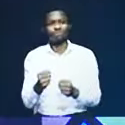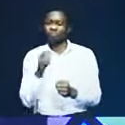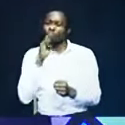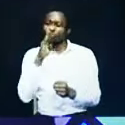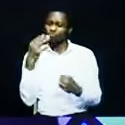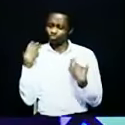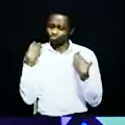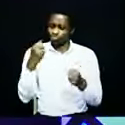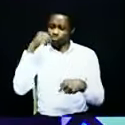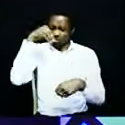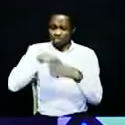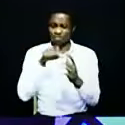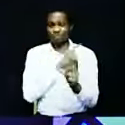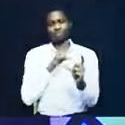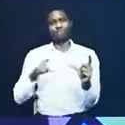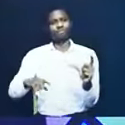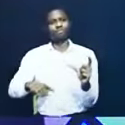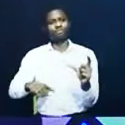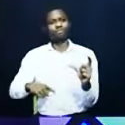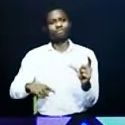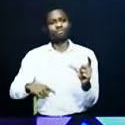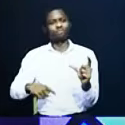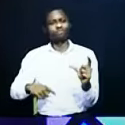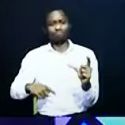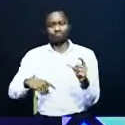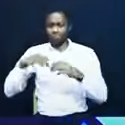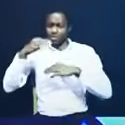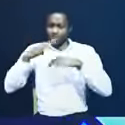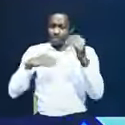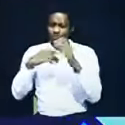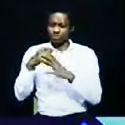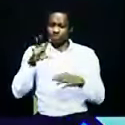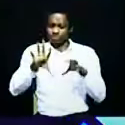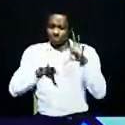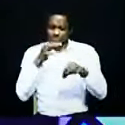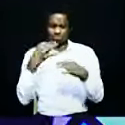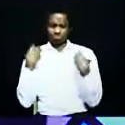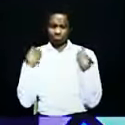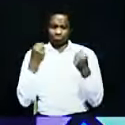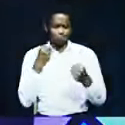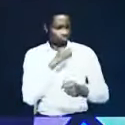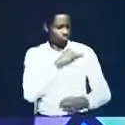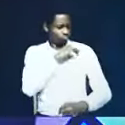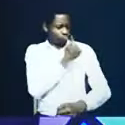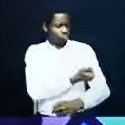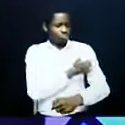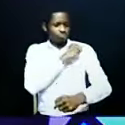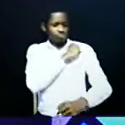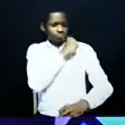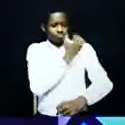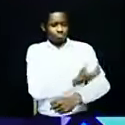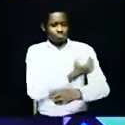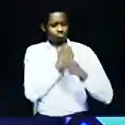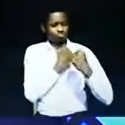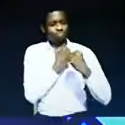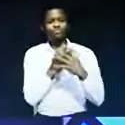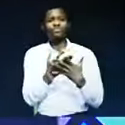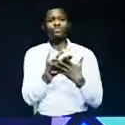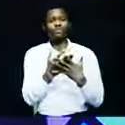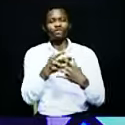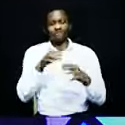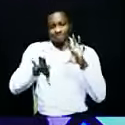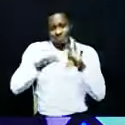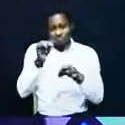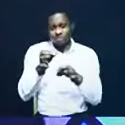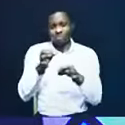in the Lord. Build spiritual muscles. Paul says that physical exercise